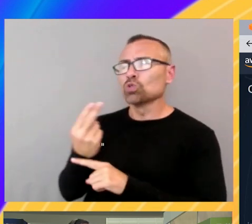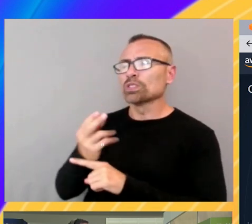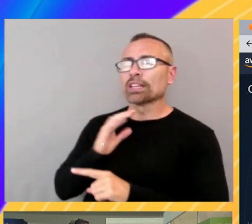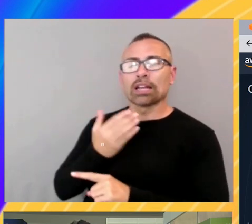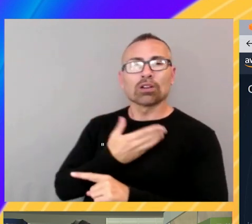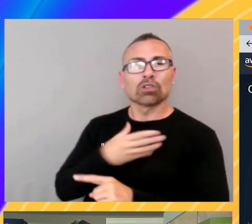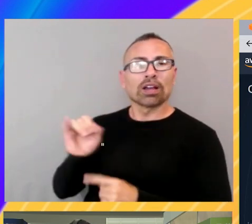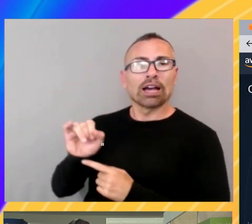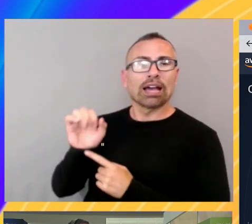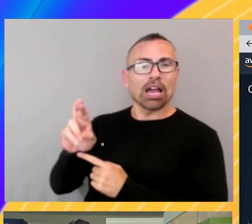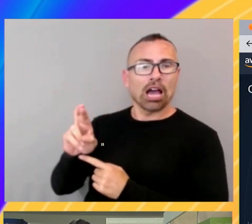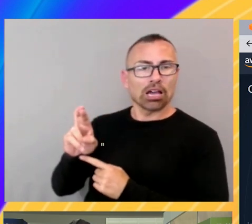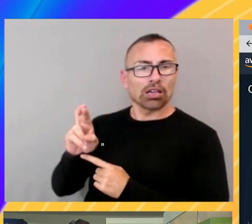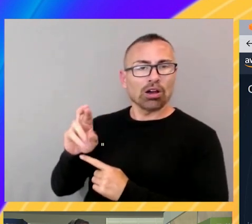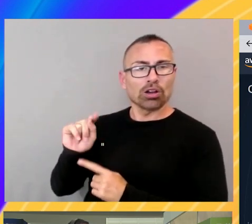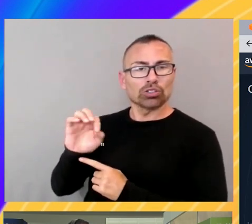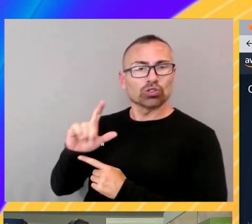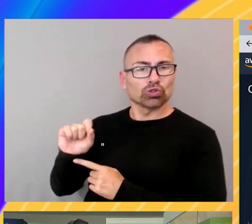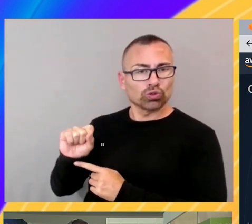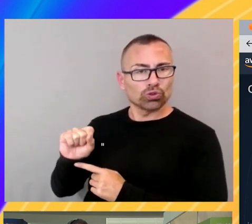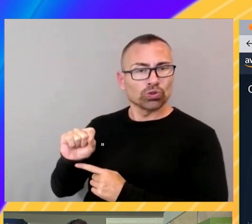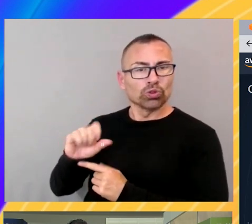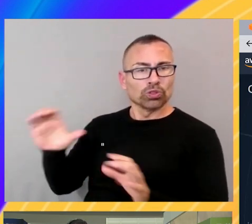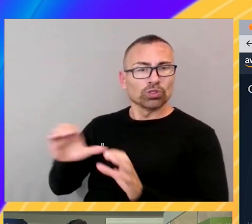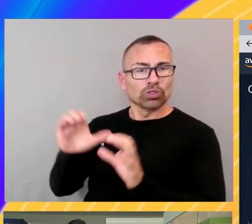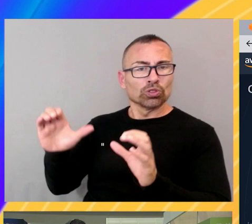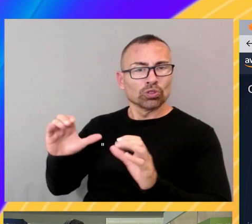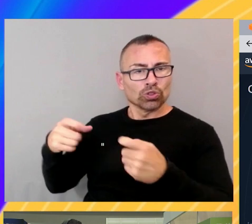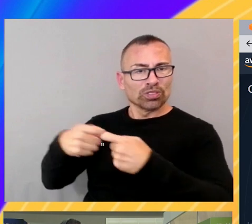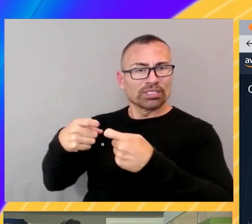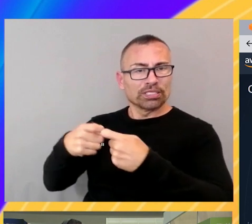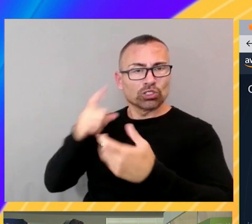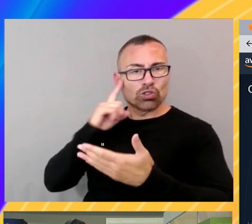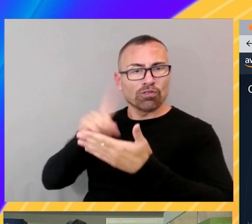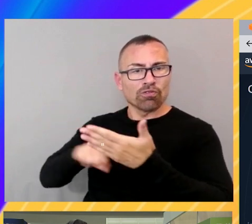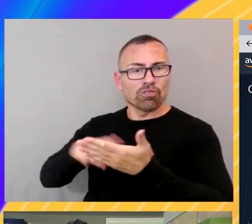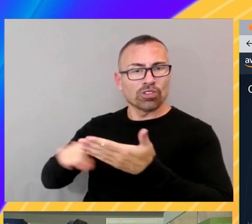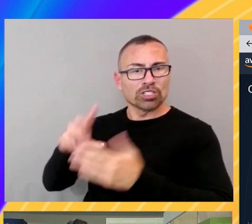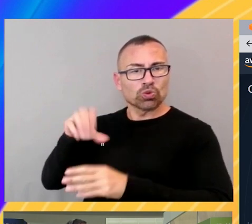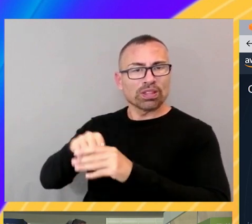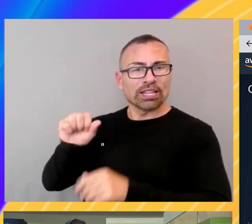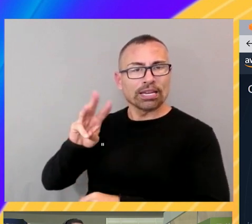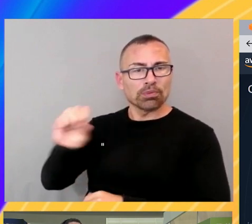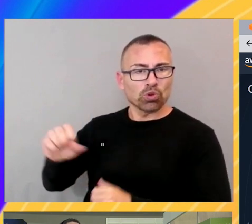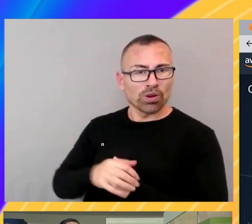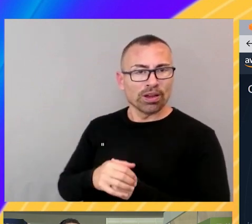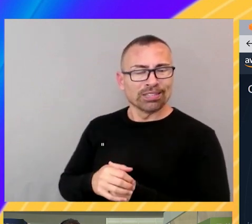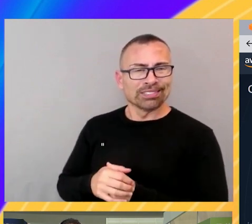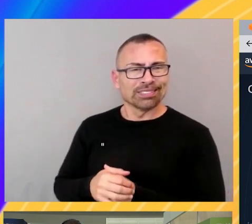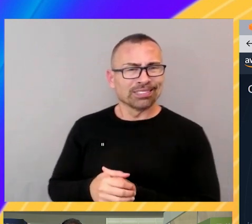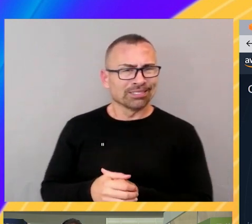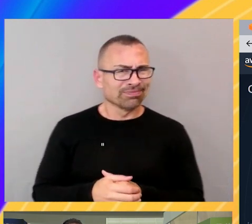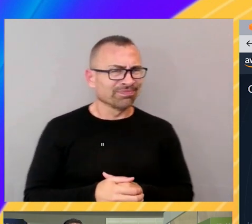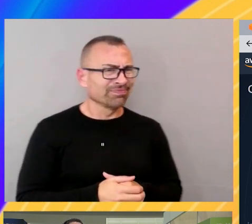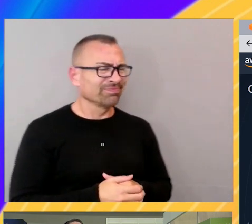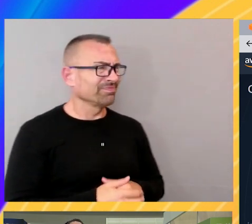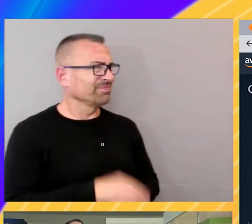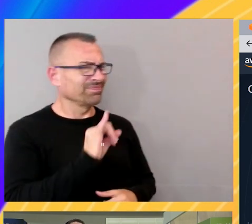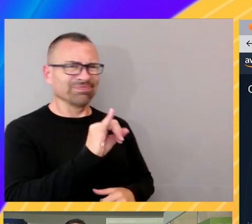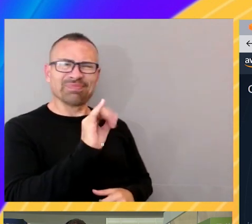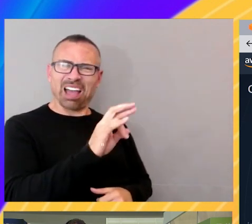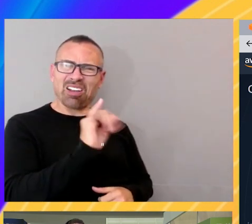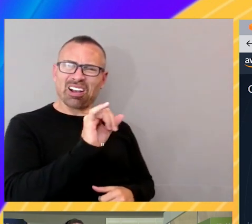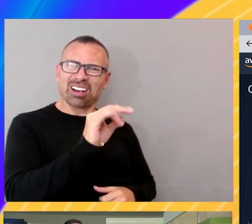tools to do digital forensics within the AWS Is that like space. infrared IR? Yes. No. No, that's incident response.